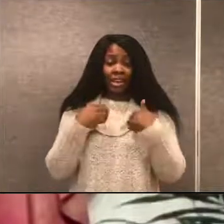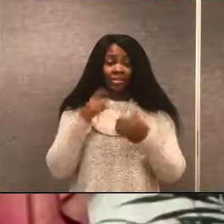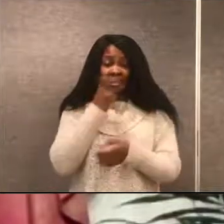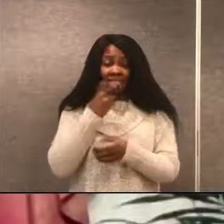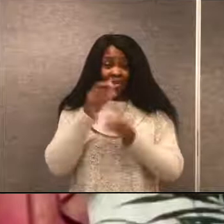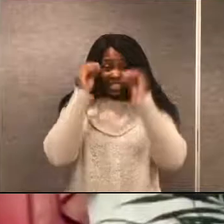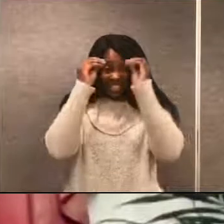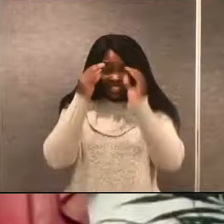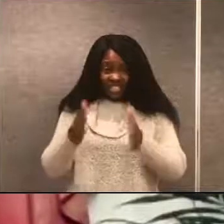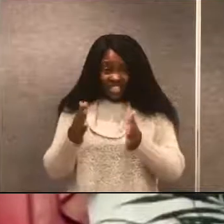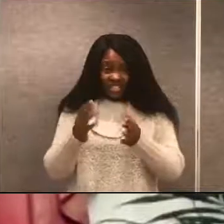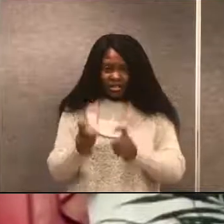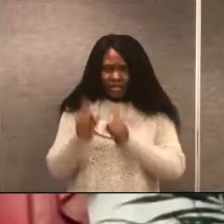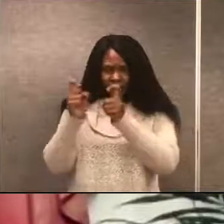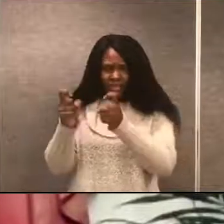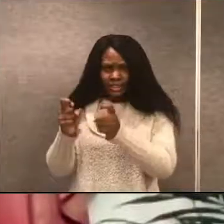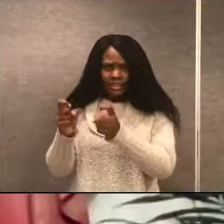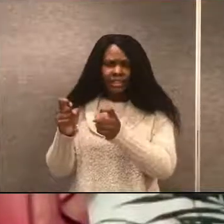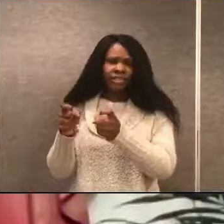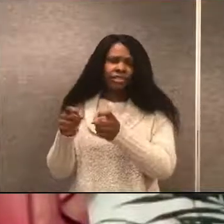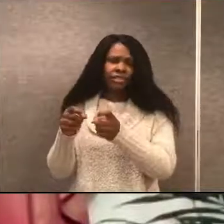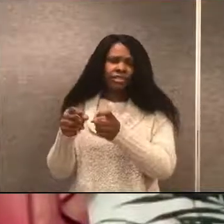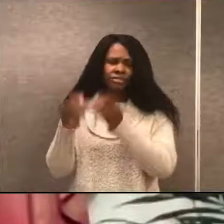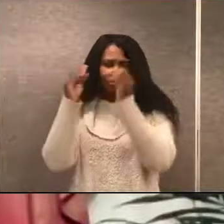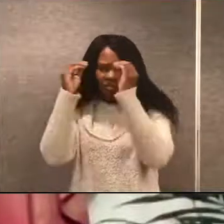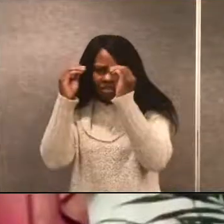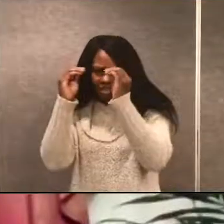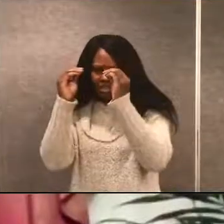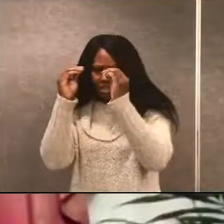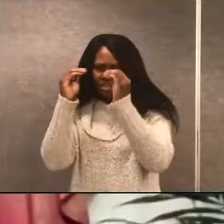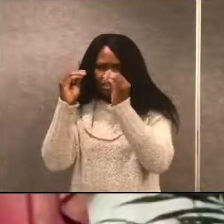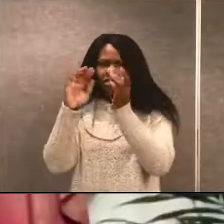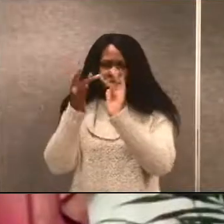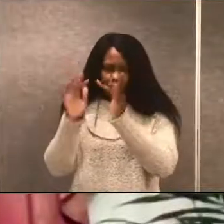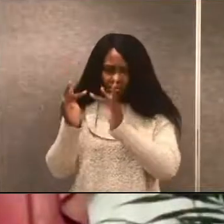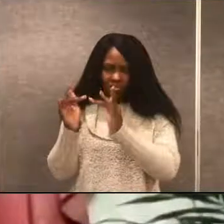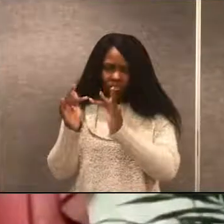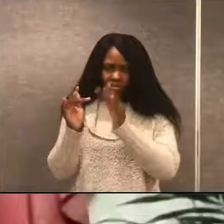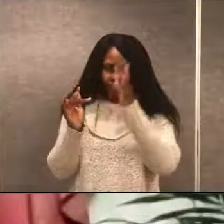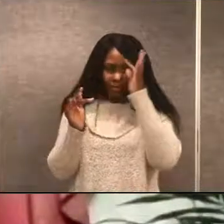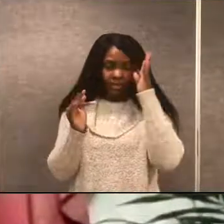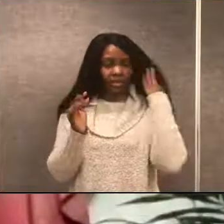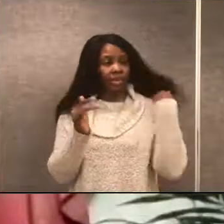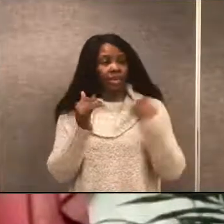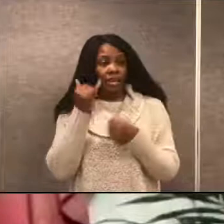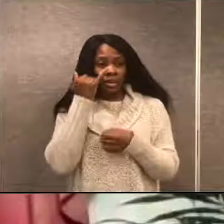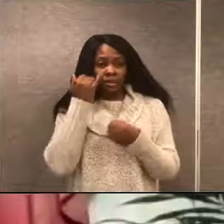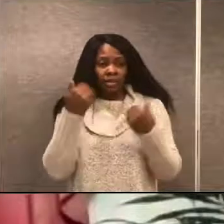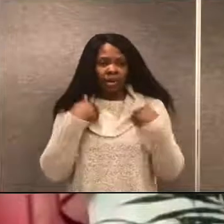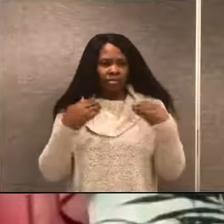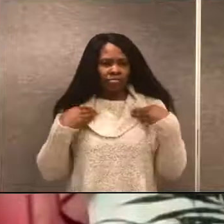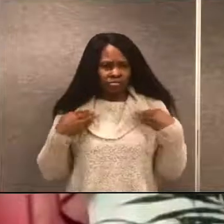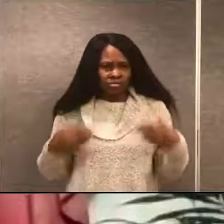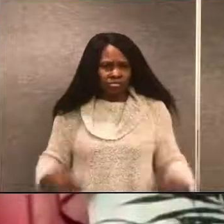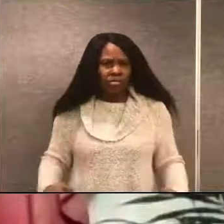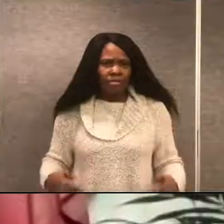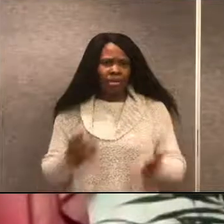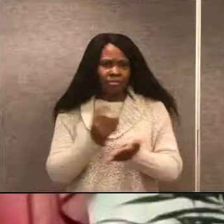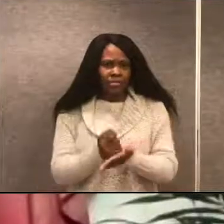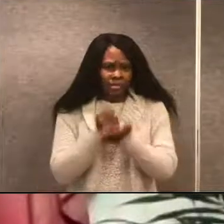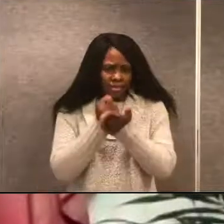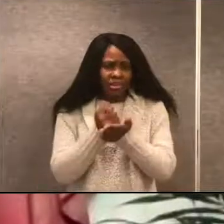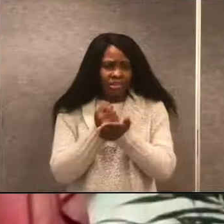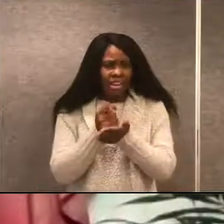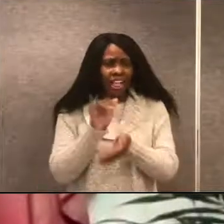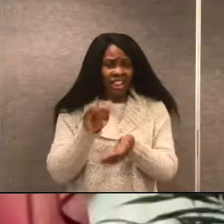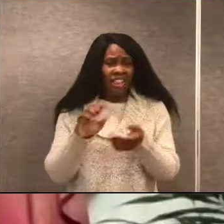said before, the occupation and physical therapy, that will still take place, but that will take place remotely. So it's not that the students